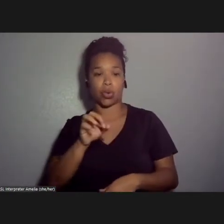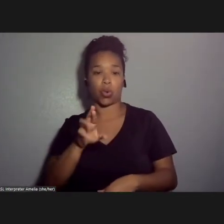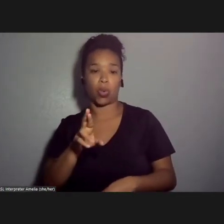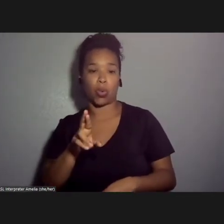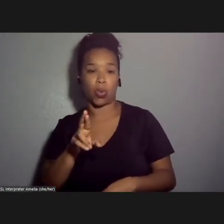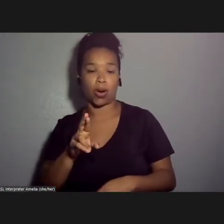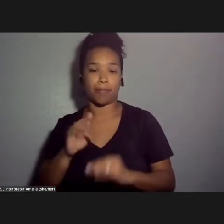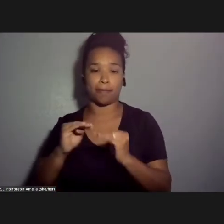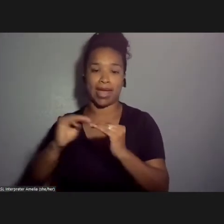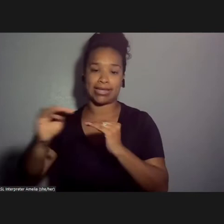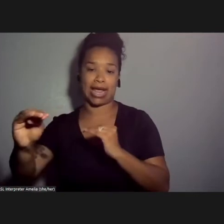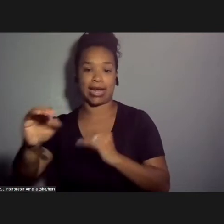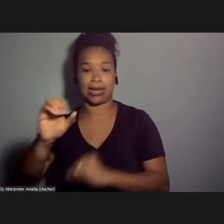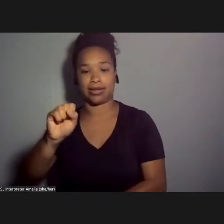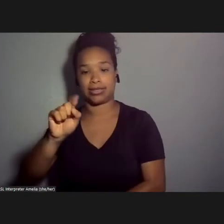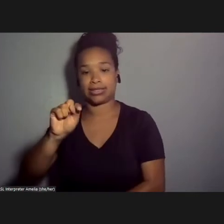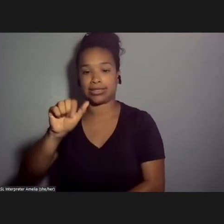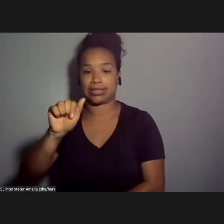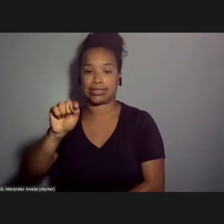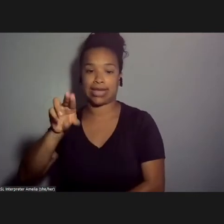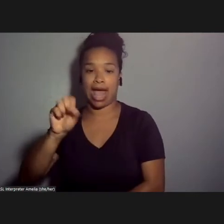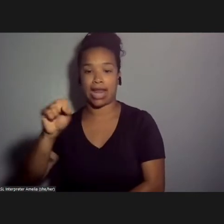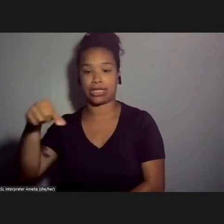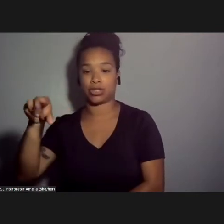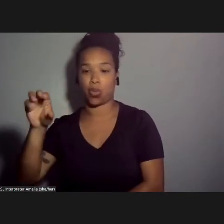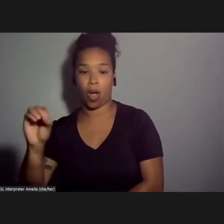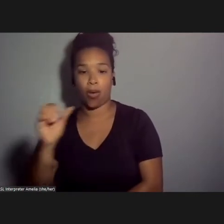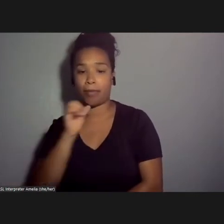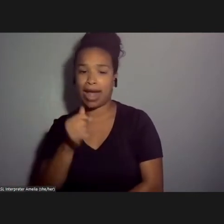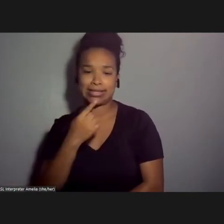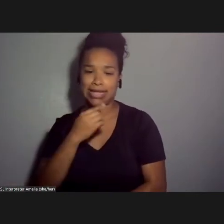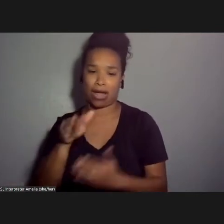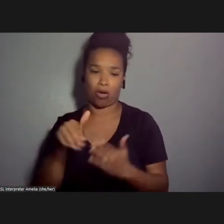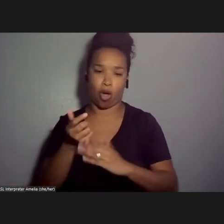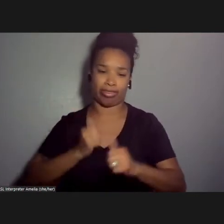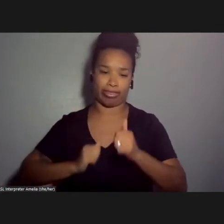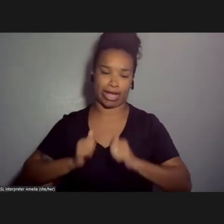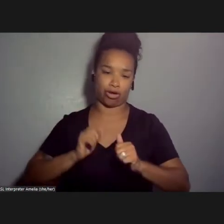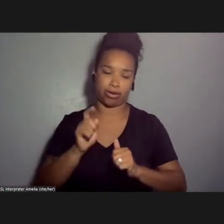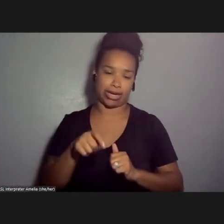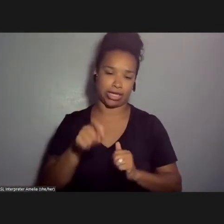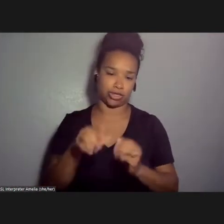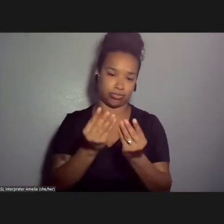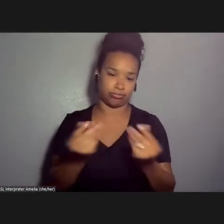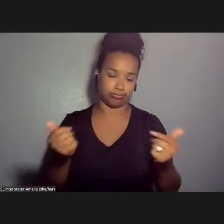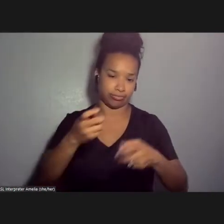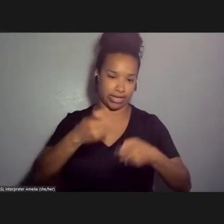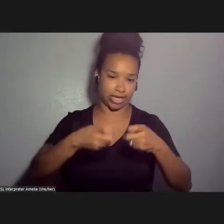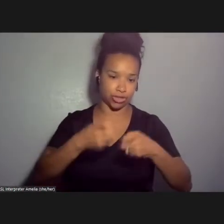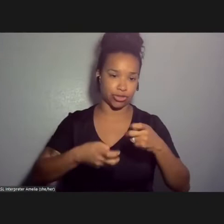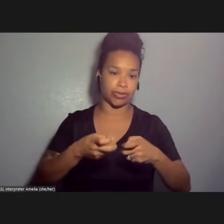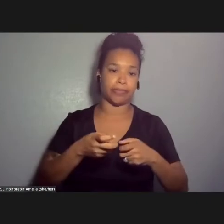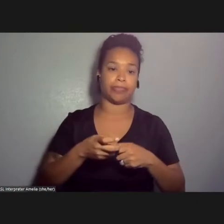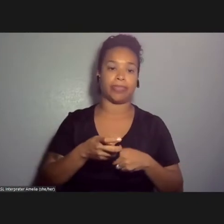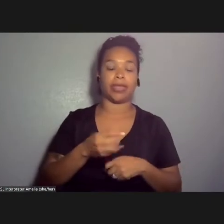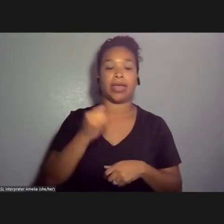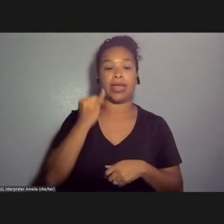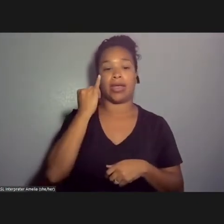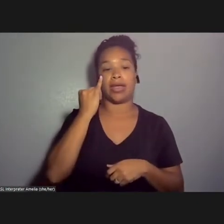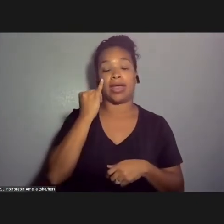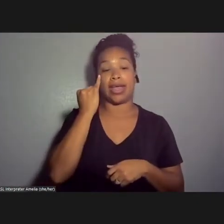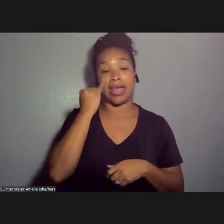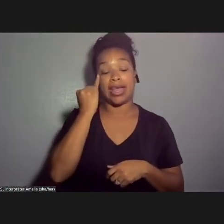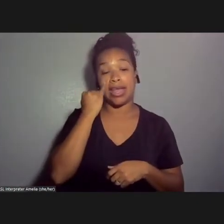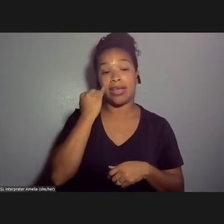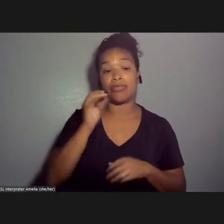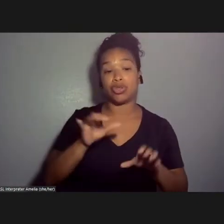quo? I'm not saying all theater needs to address this issue. And if it does, that it be with serious frowning faces. Feminism can